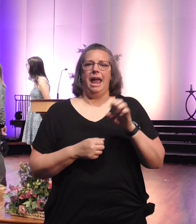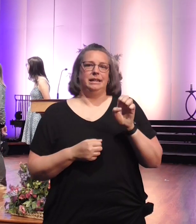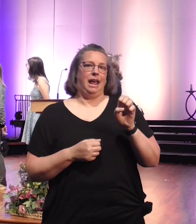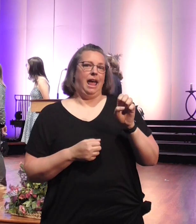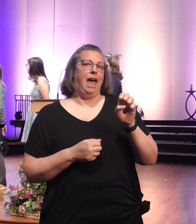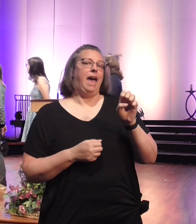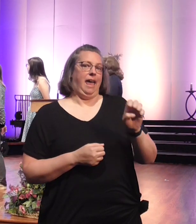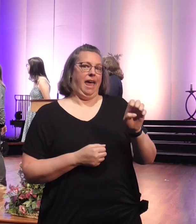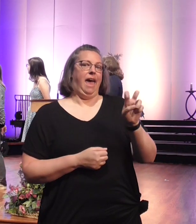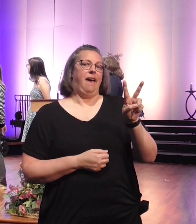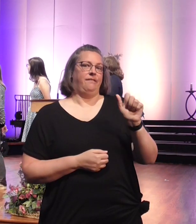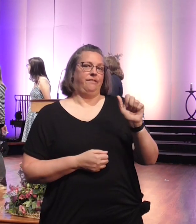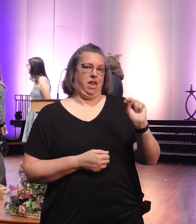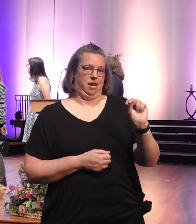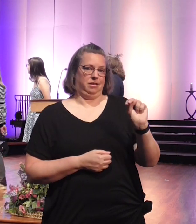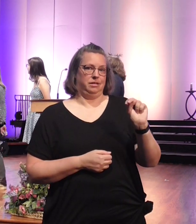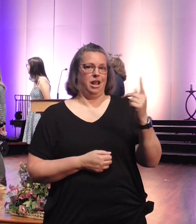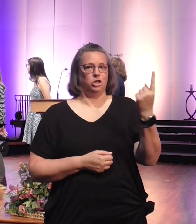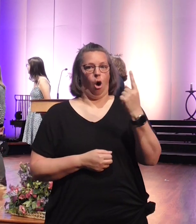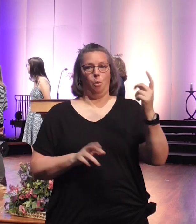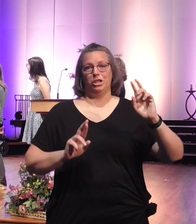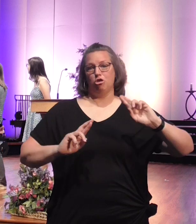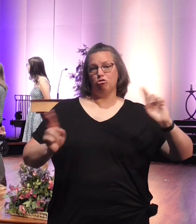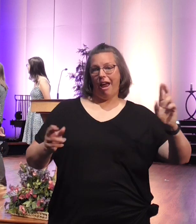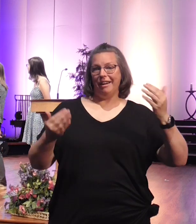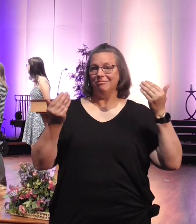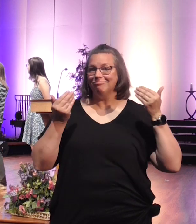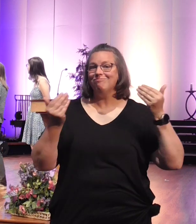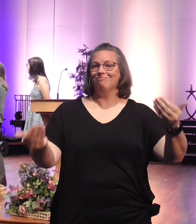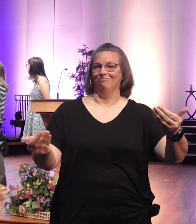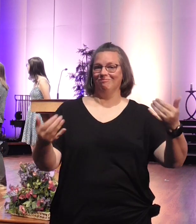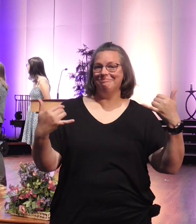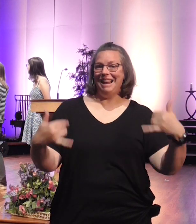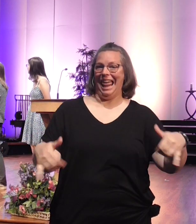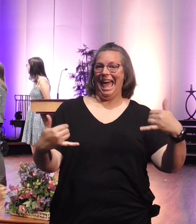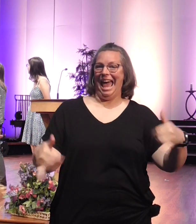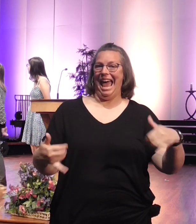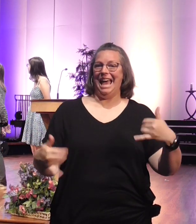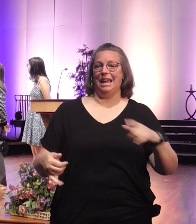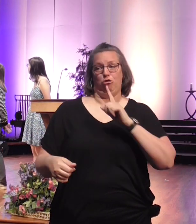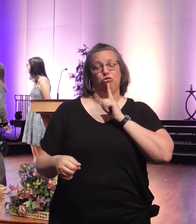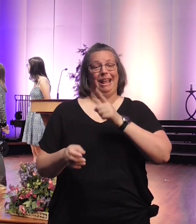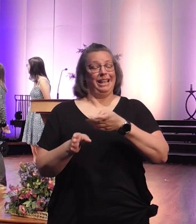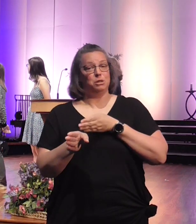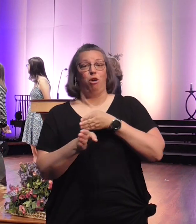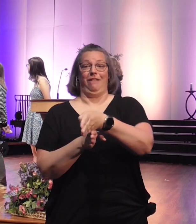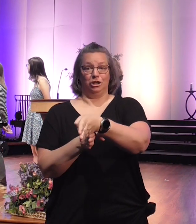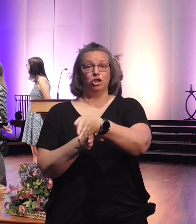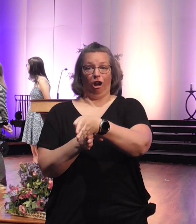Evan is always ready to jump in, and he is an extremely professional